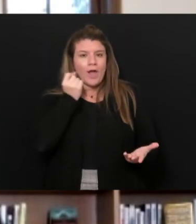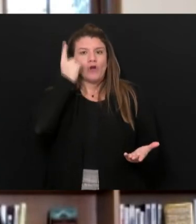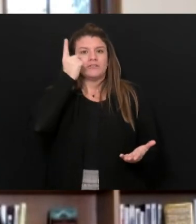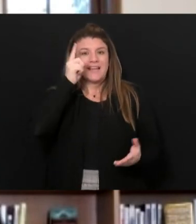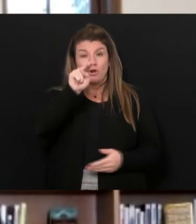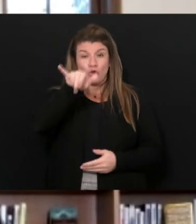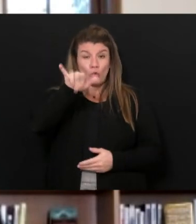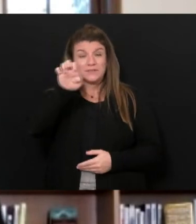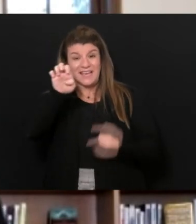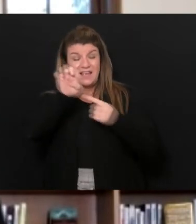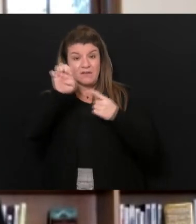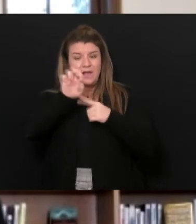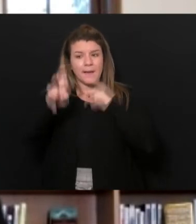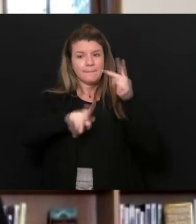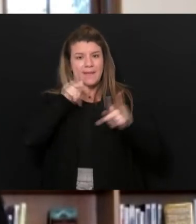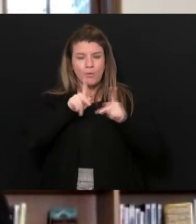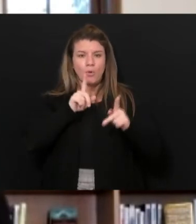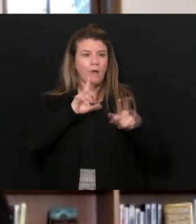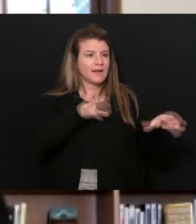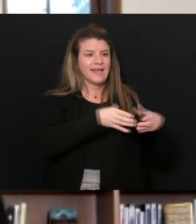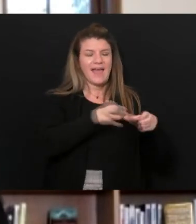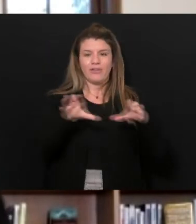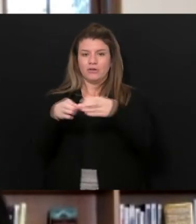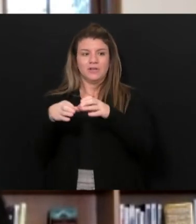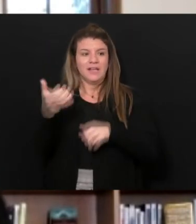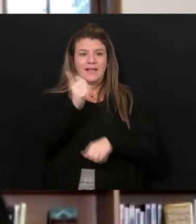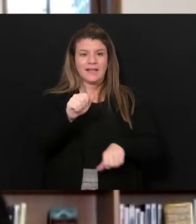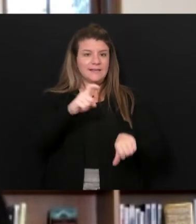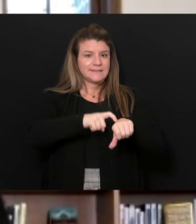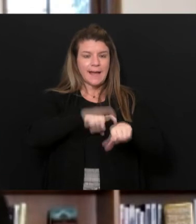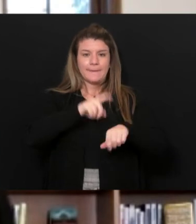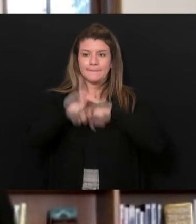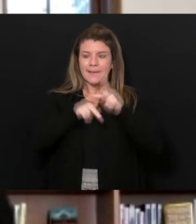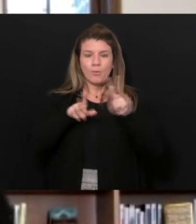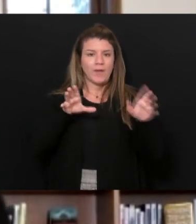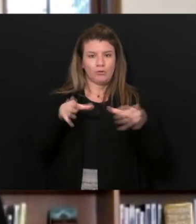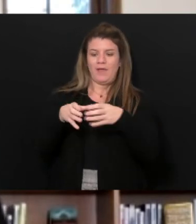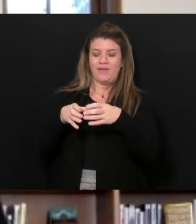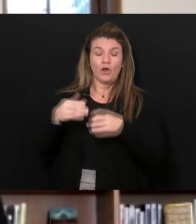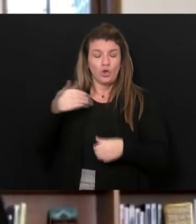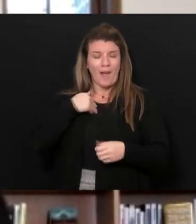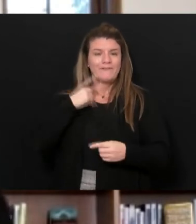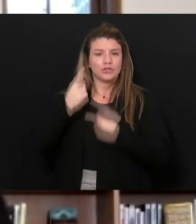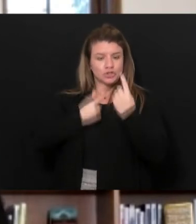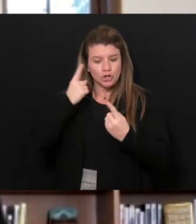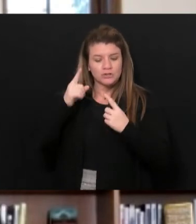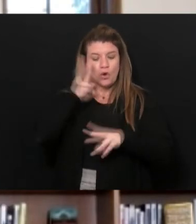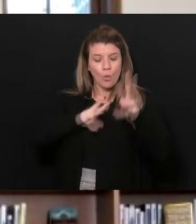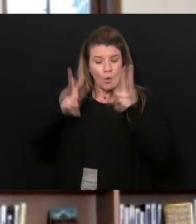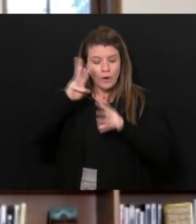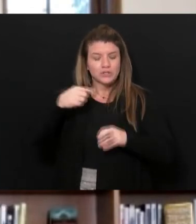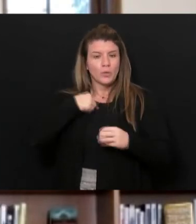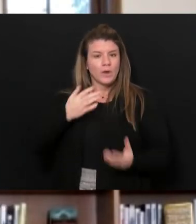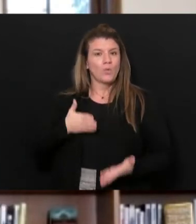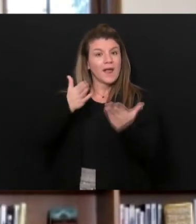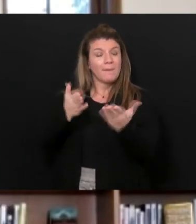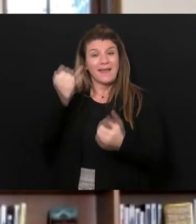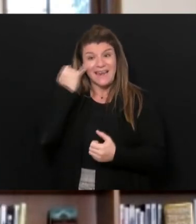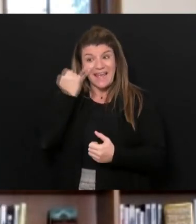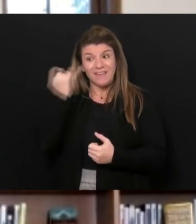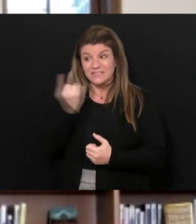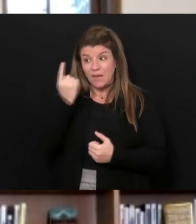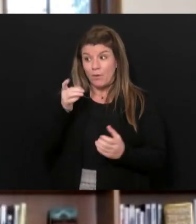Year's Eve was people getting together. So anytime people get together, we do have, concerns. So we would just recommend if anyone got together